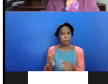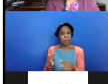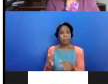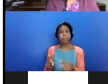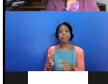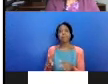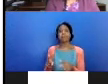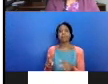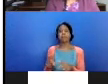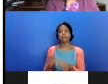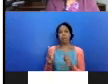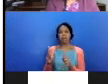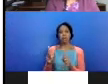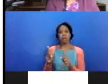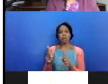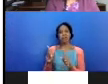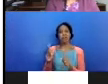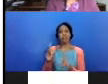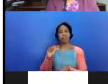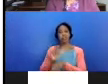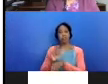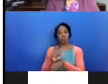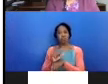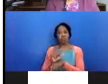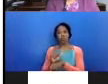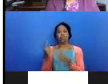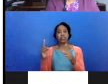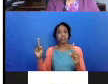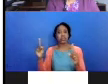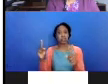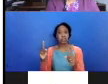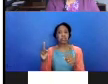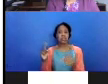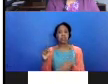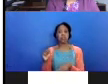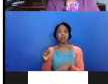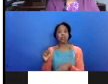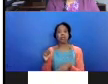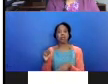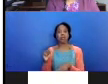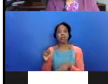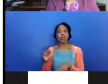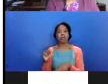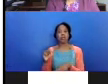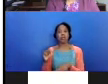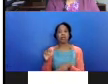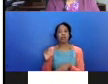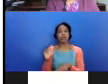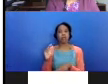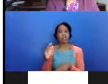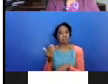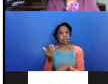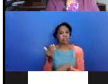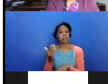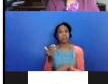and that the violence was working. Part of the effect of that on me was the fact that I was ended up really trivializing the cost in the men's lives